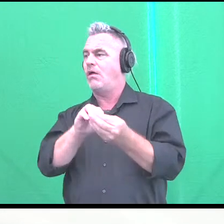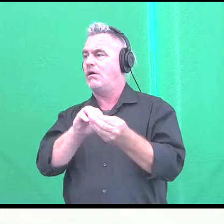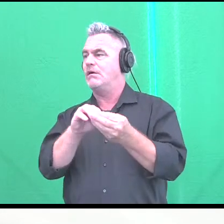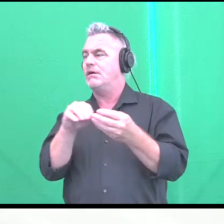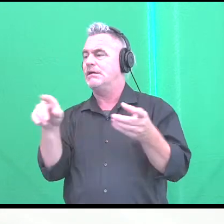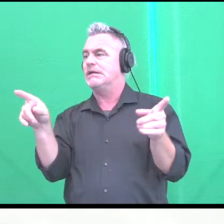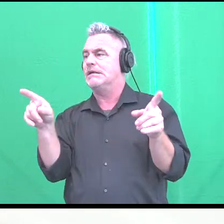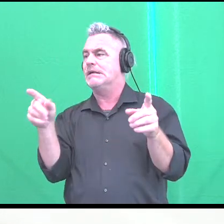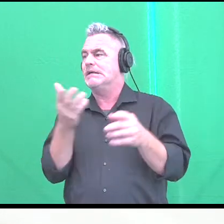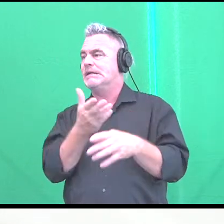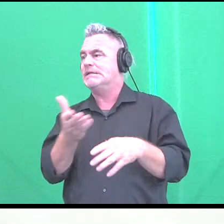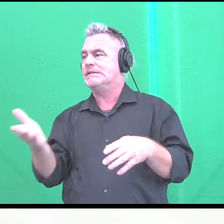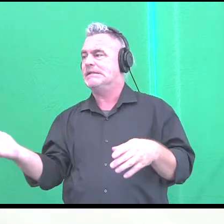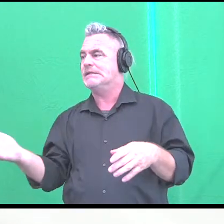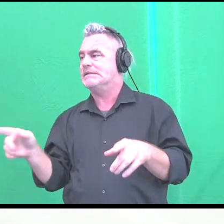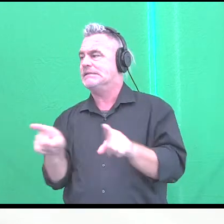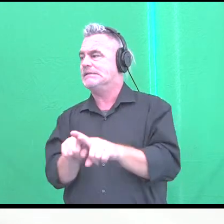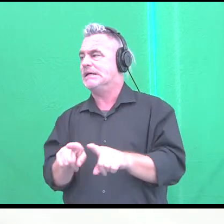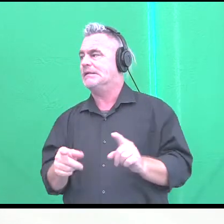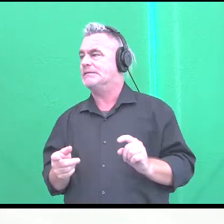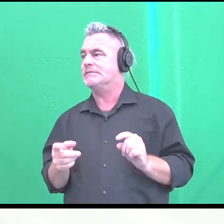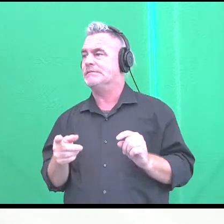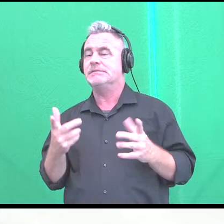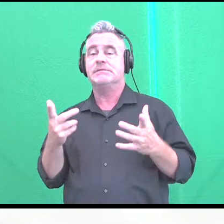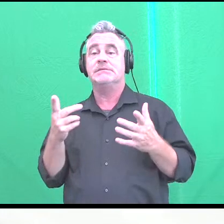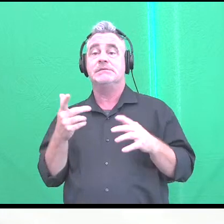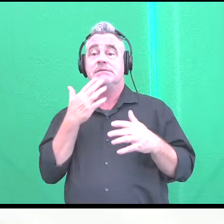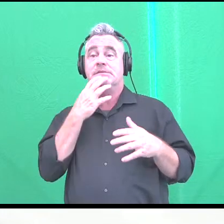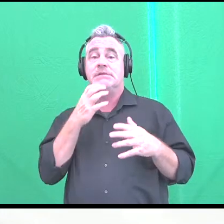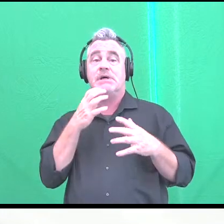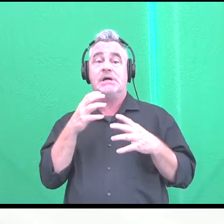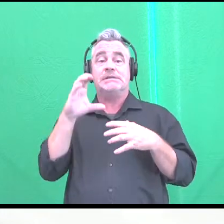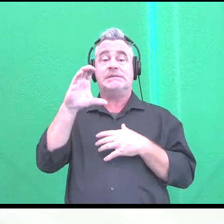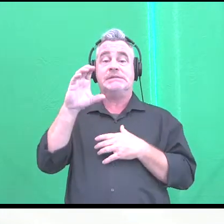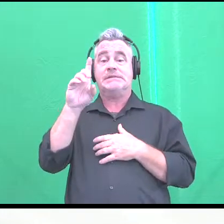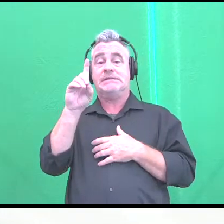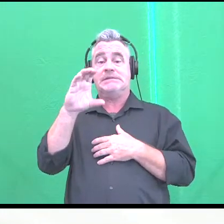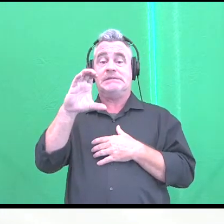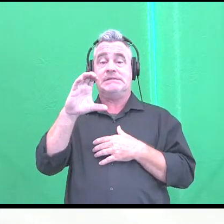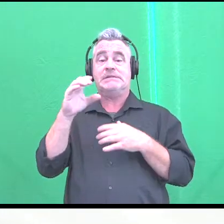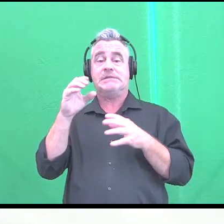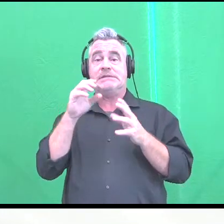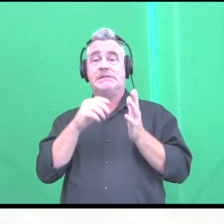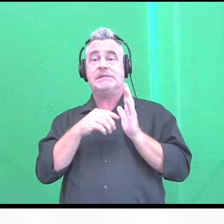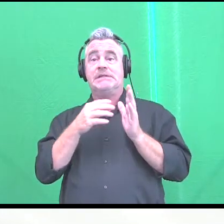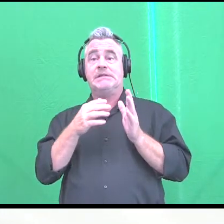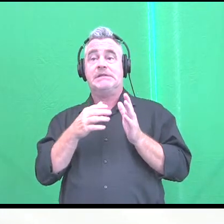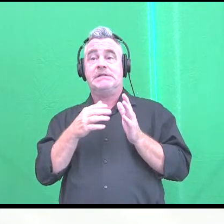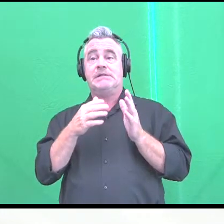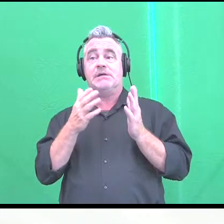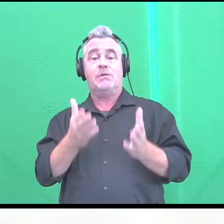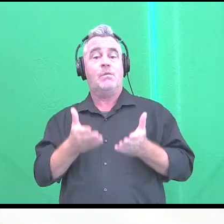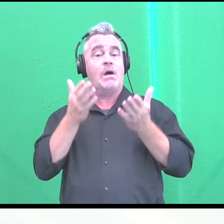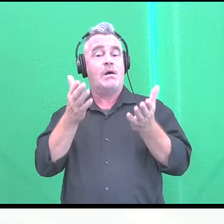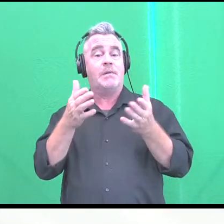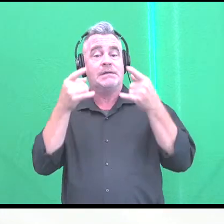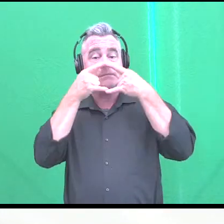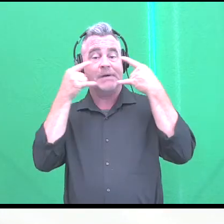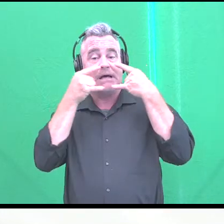curriculum. Hot off the press, CDC recommends masks for children in